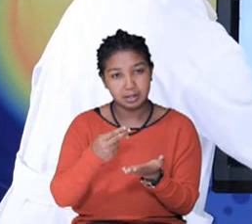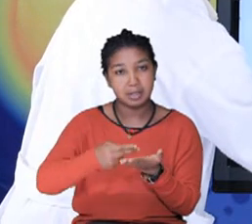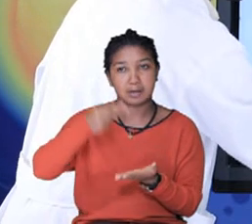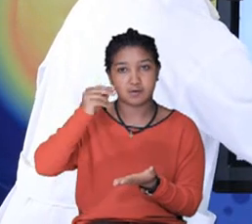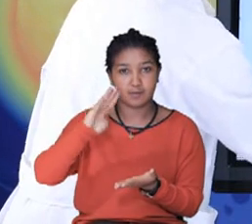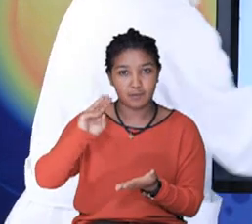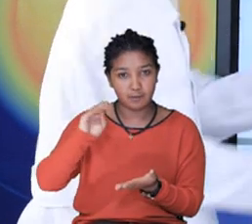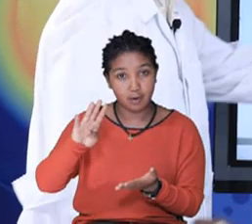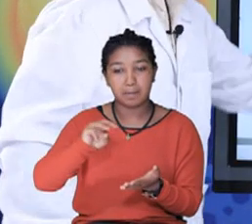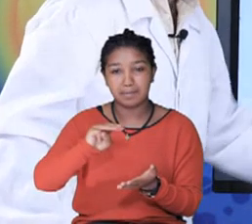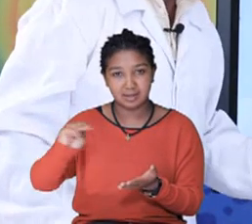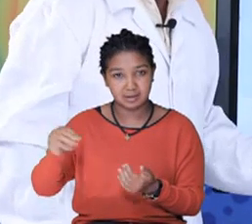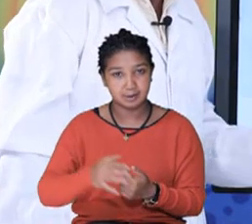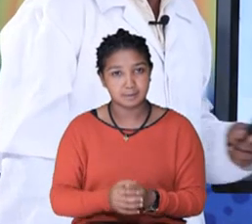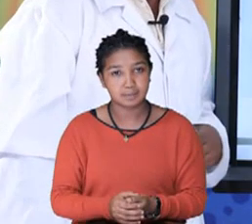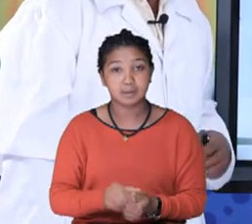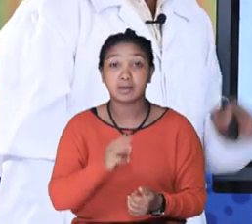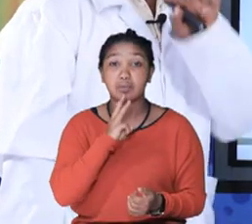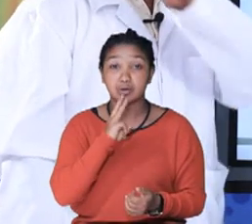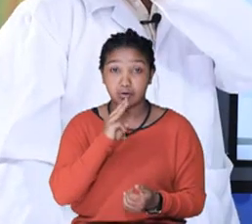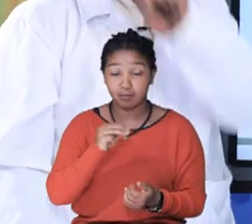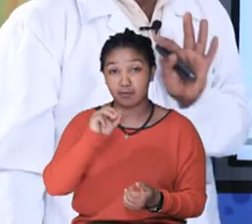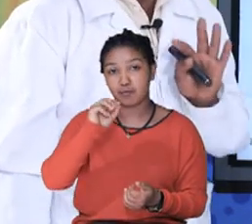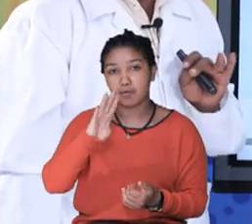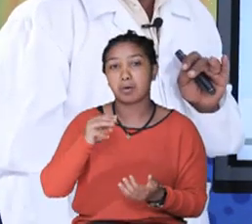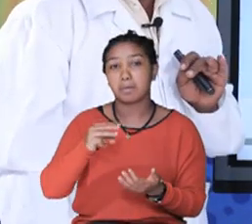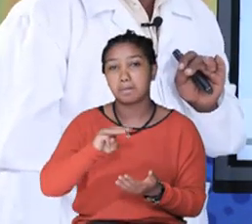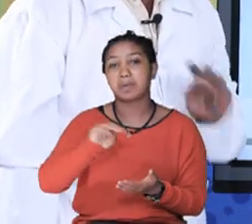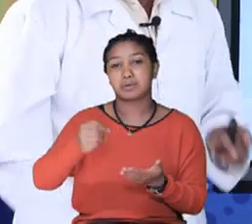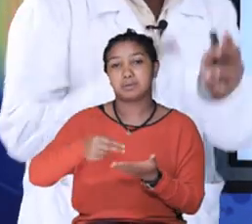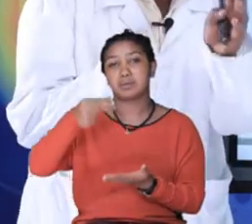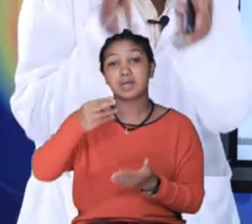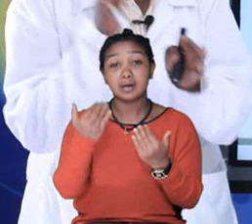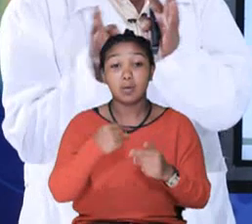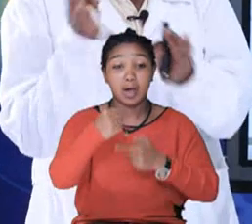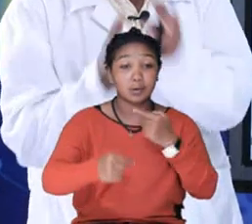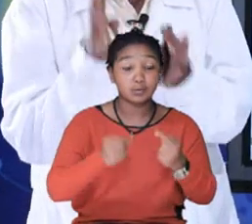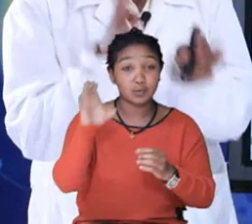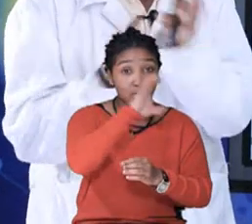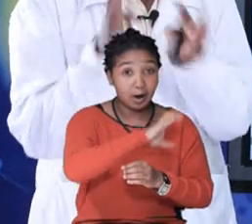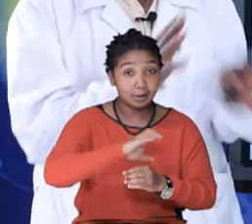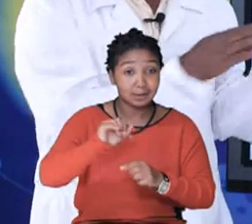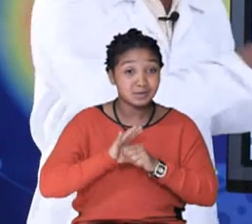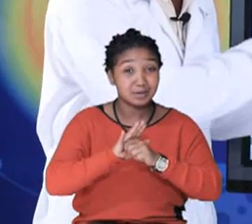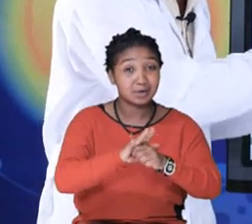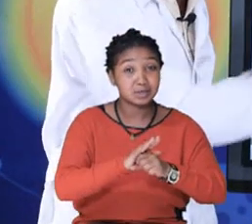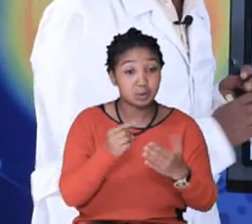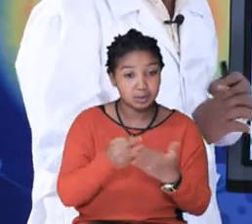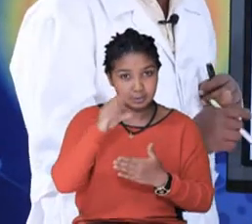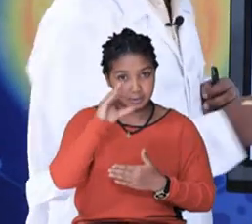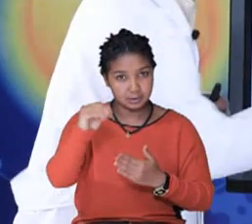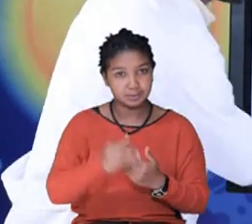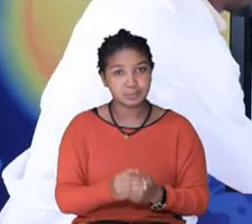4 meters. The height of this fluid is, let's take as 4. Now we are going to find the pressure acting on